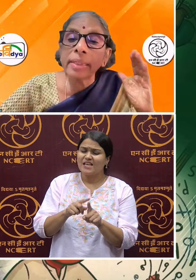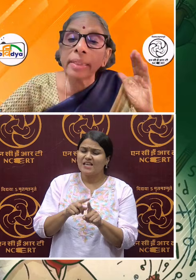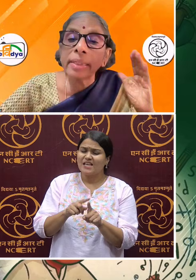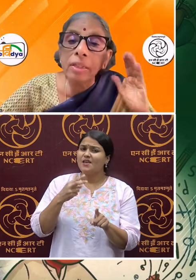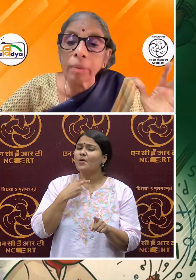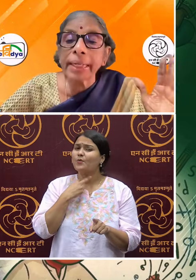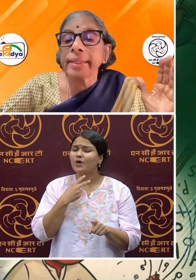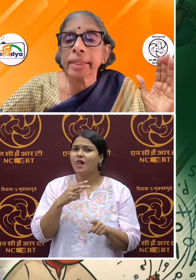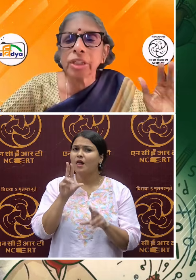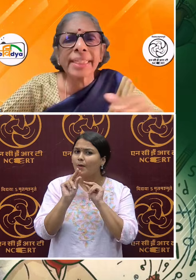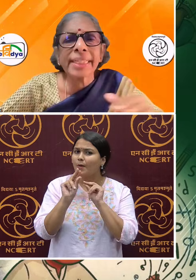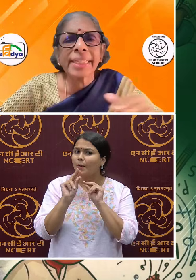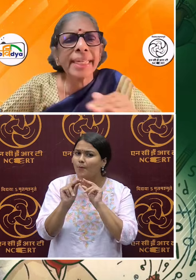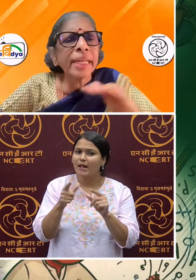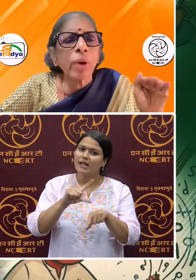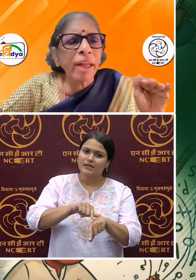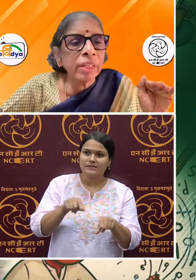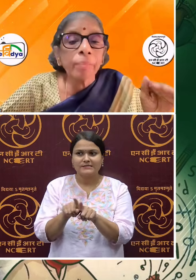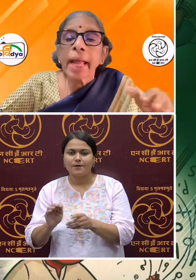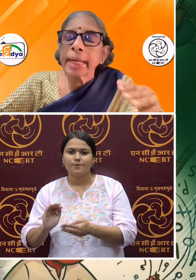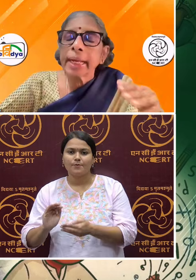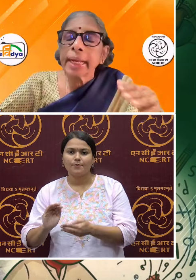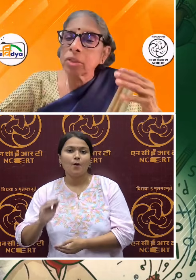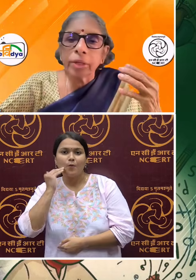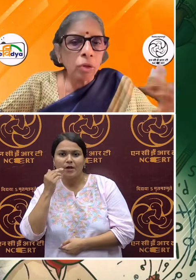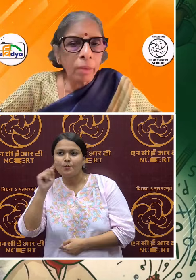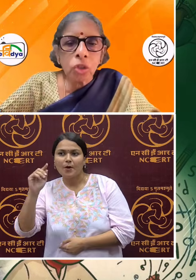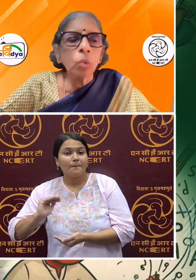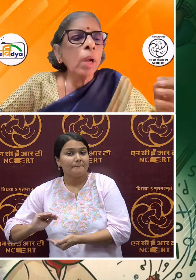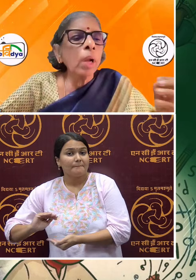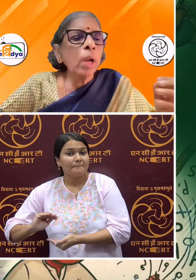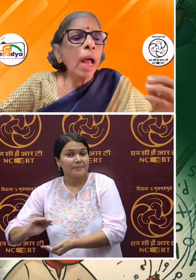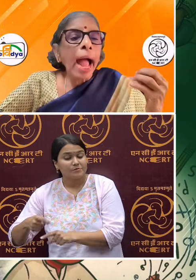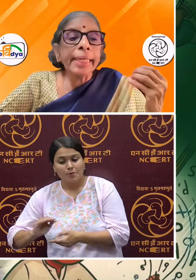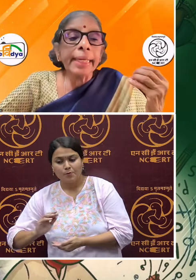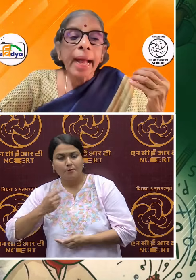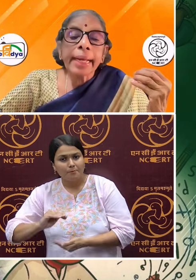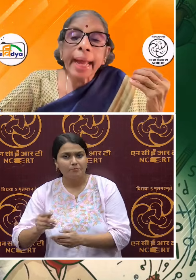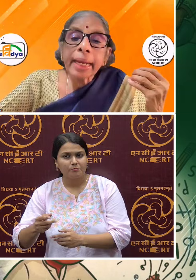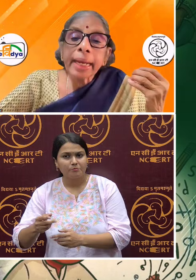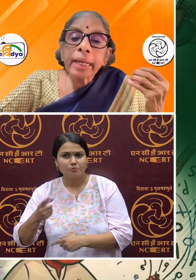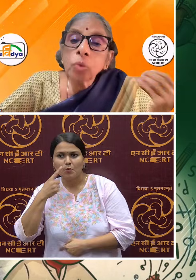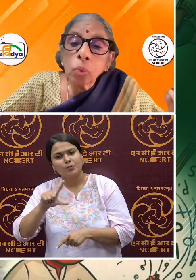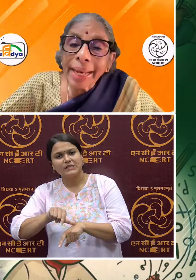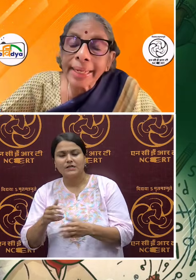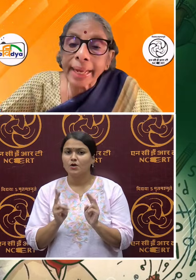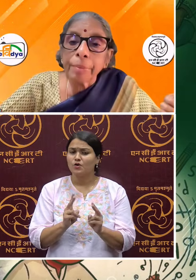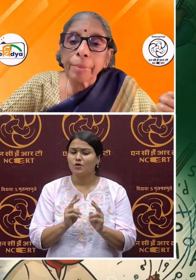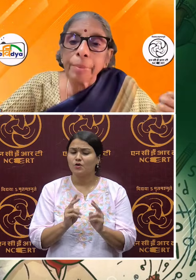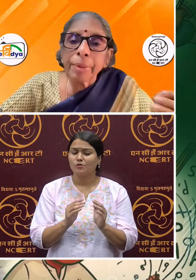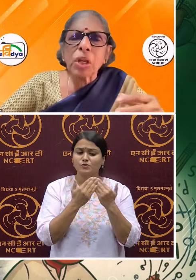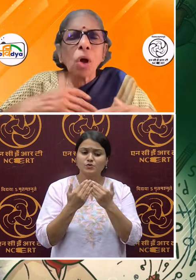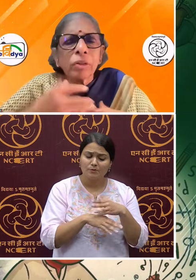see the child is normal in intelligence. They see he can do everything. He's going to normal school and he can do well